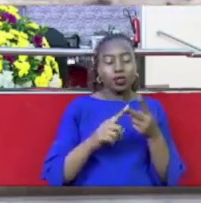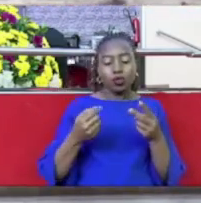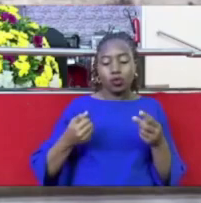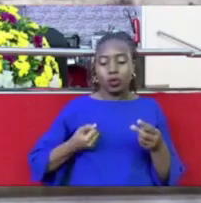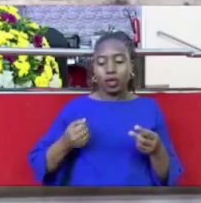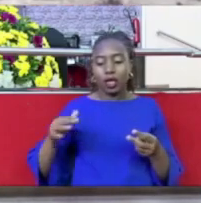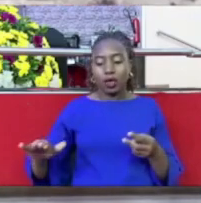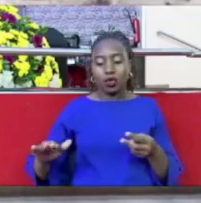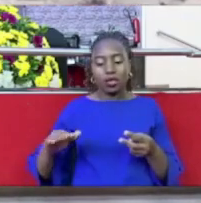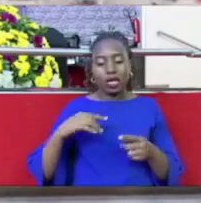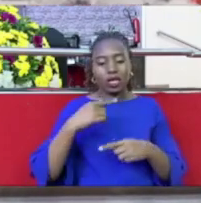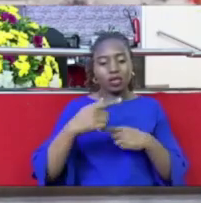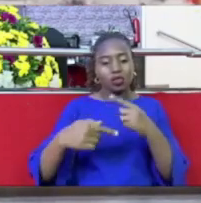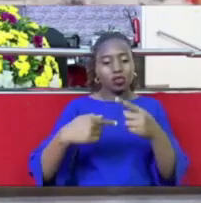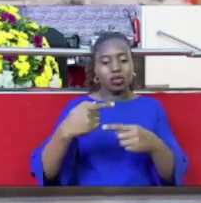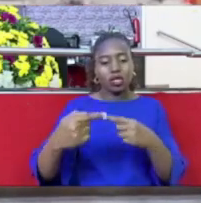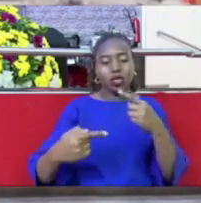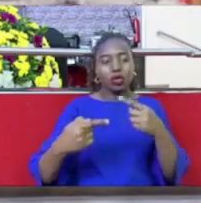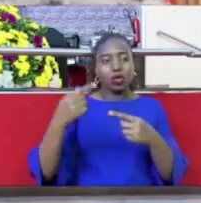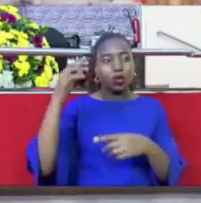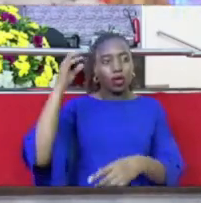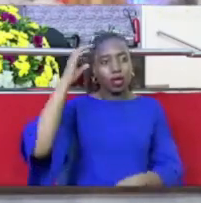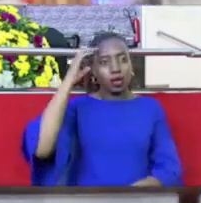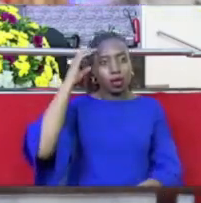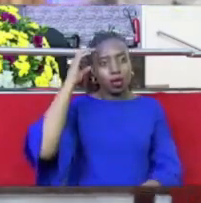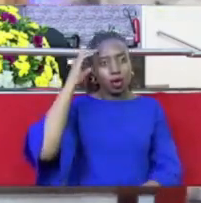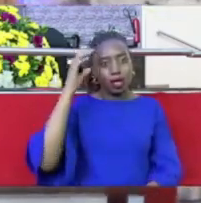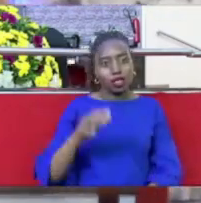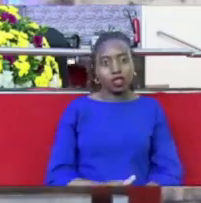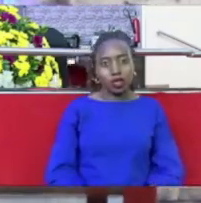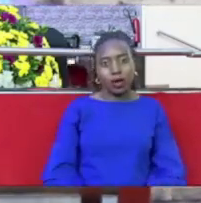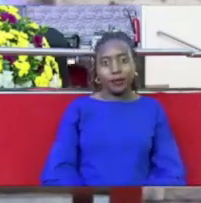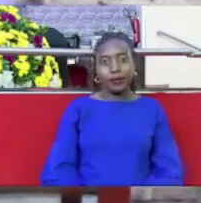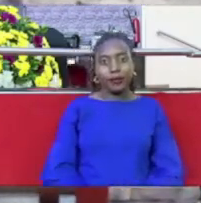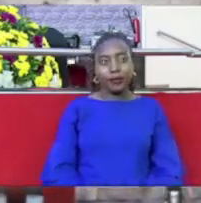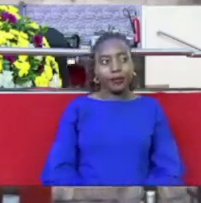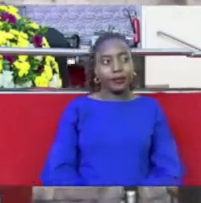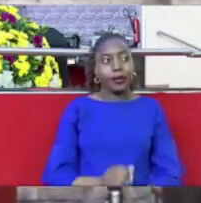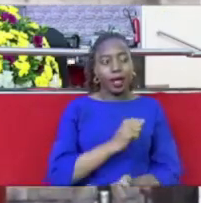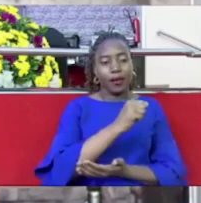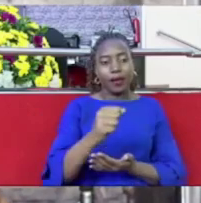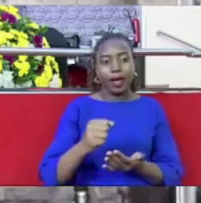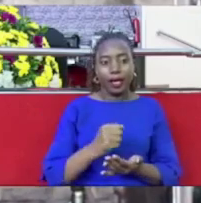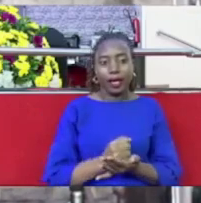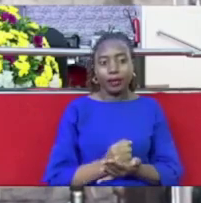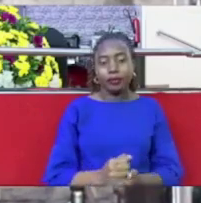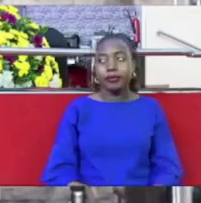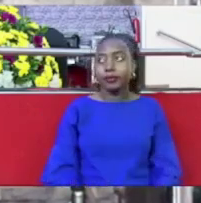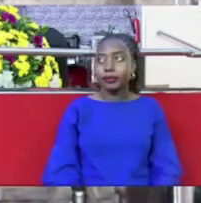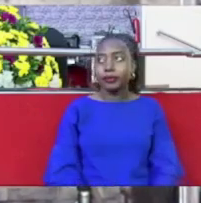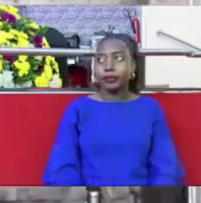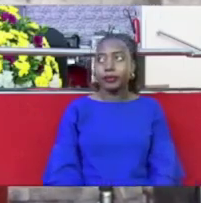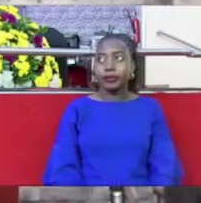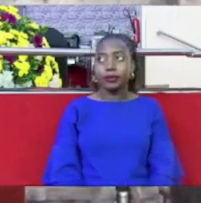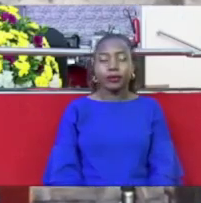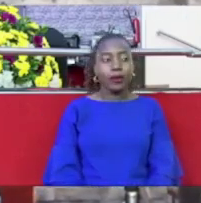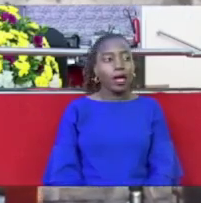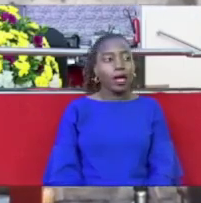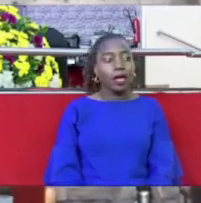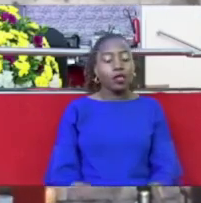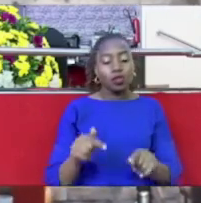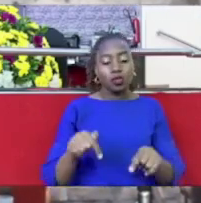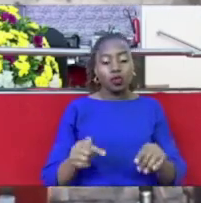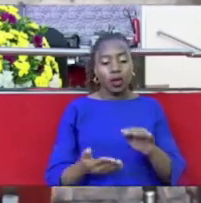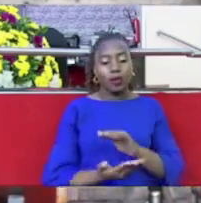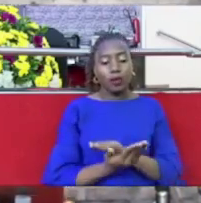on in college. Na binti yangu bado anaendelea na masomo chuoni. Amen. Amen. And so this morning with